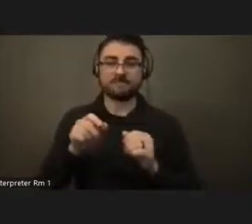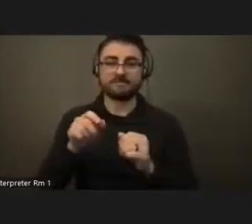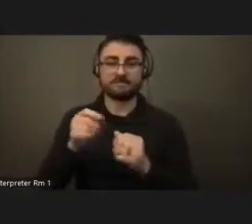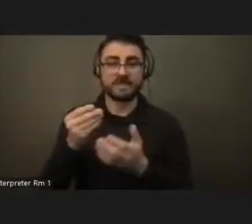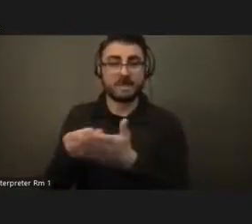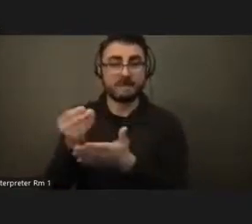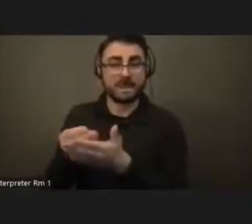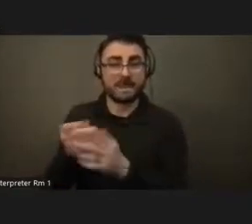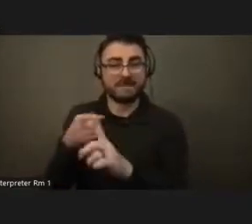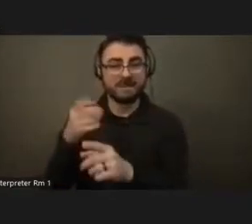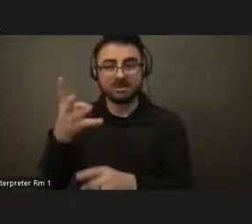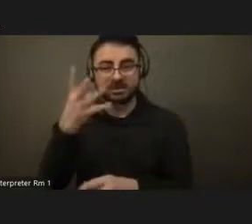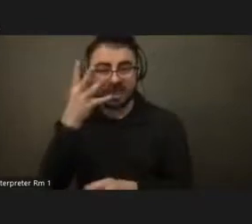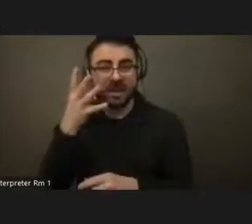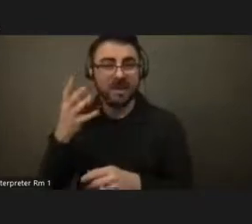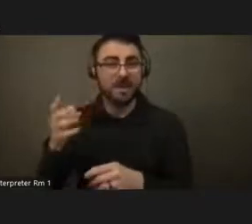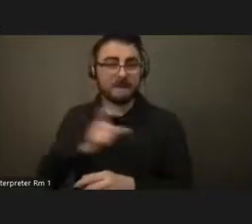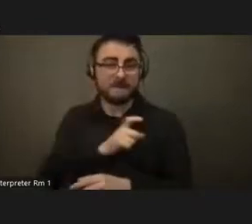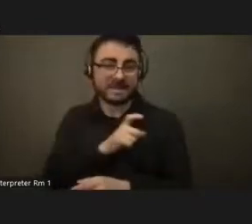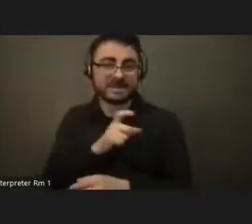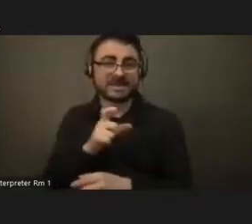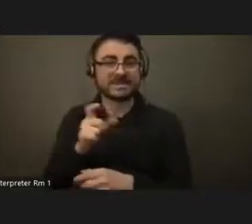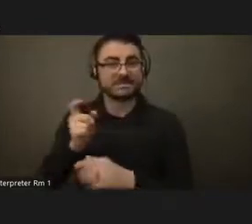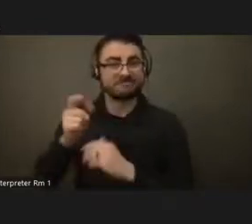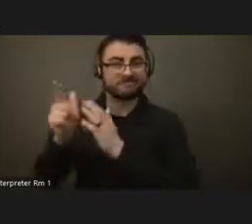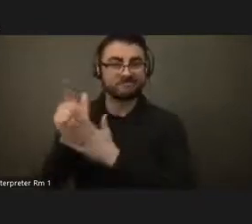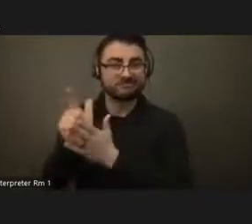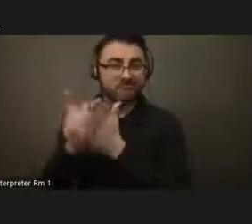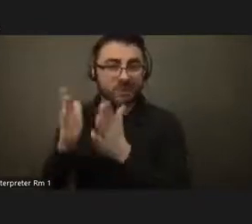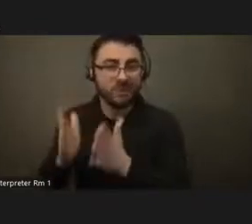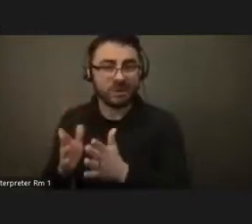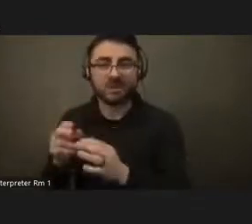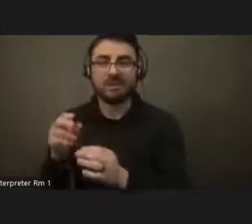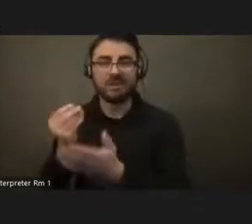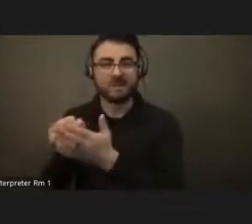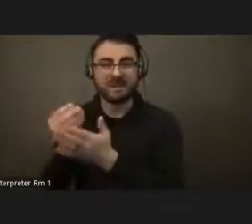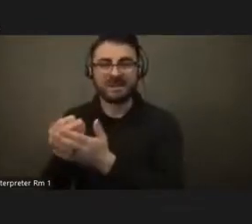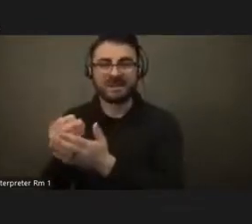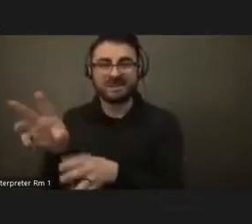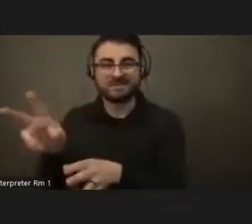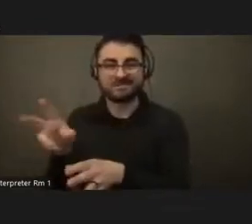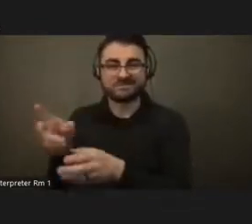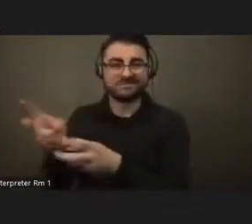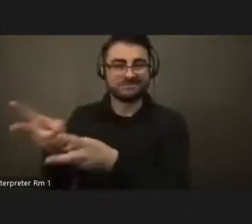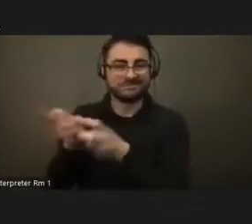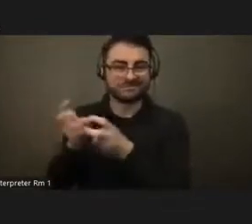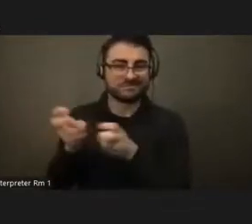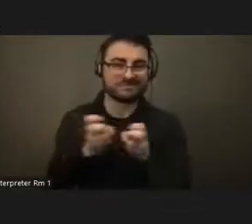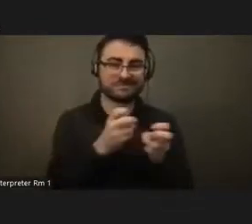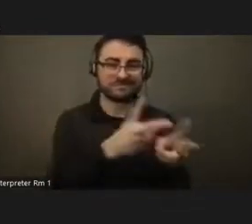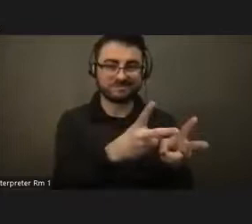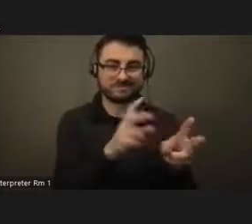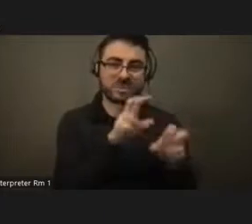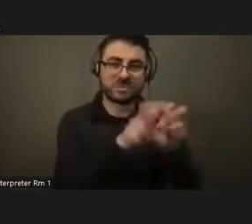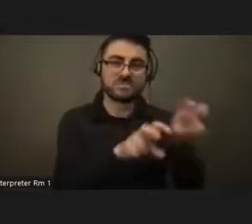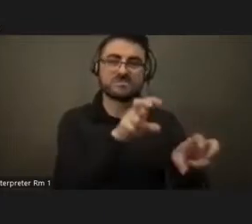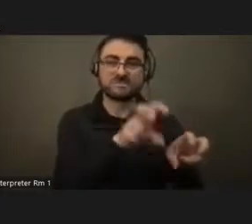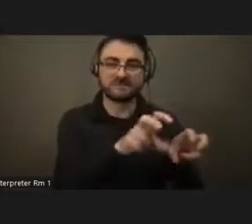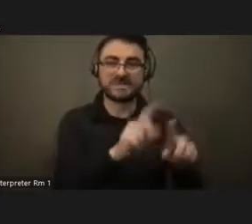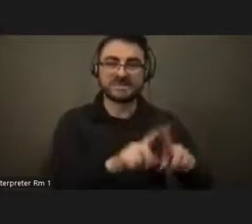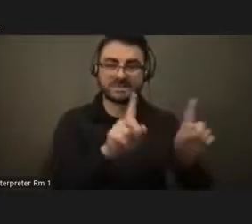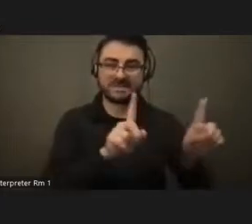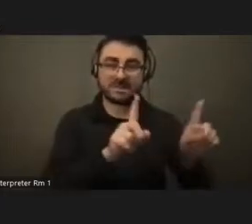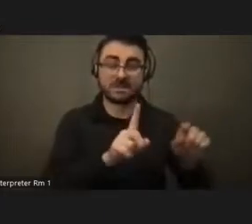prisons, police, and prosecution to invest in the social goods that we need. We know that defunding the police is good climate policy and it